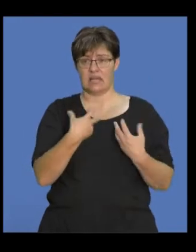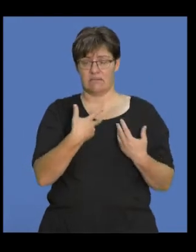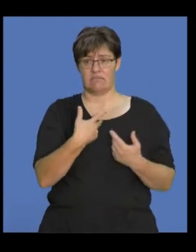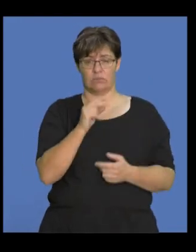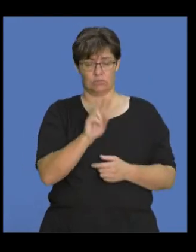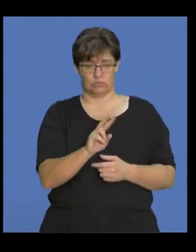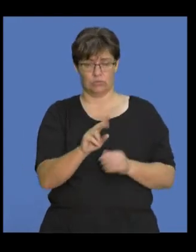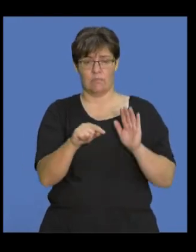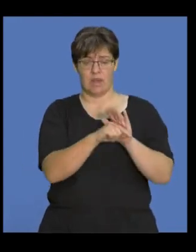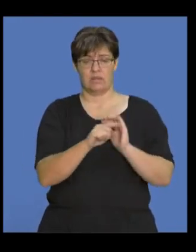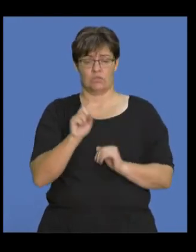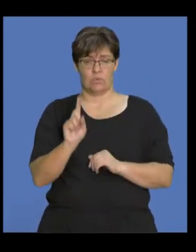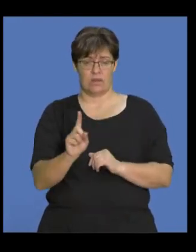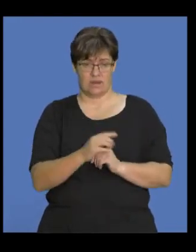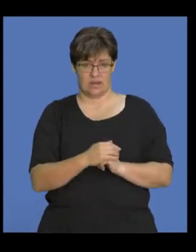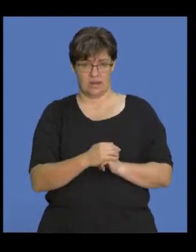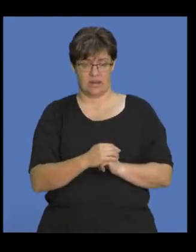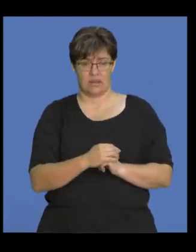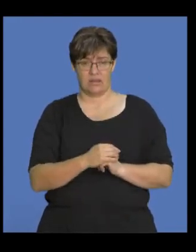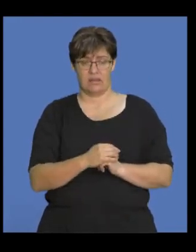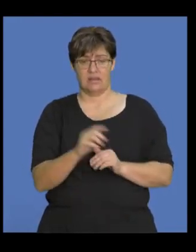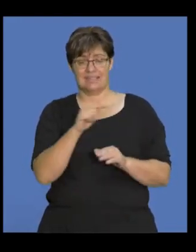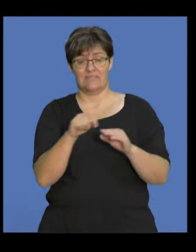there. You divide this by